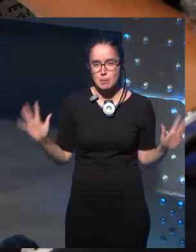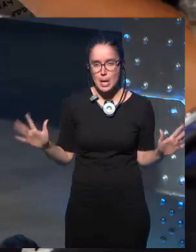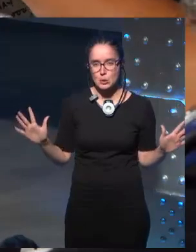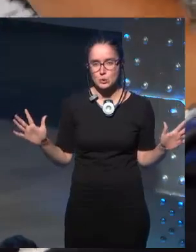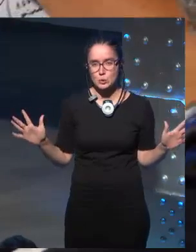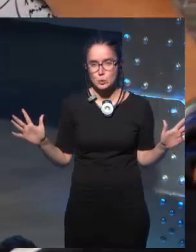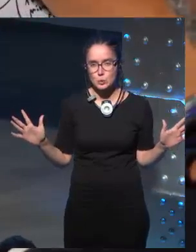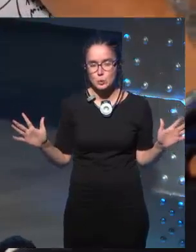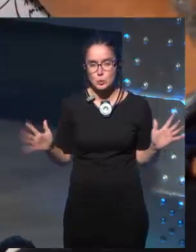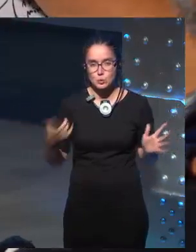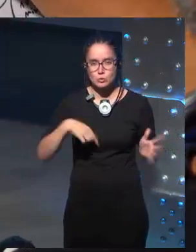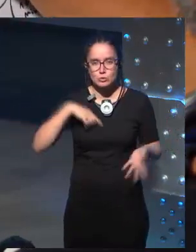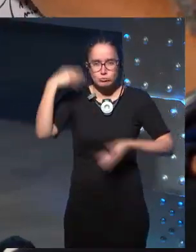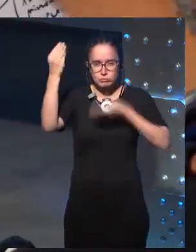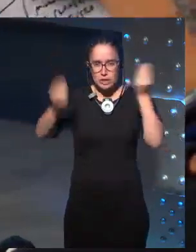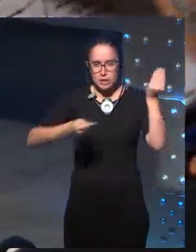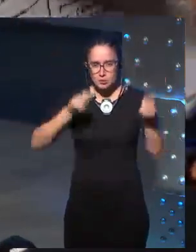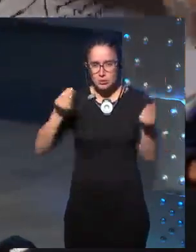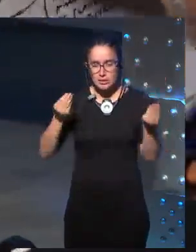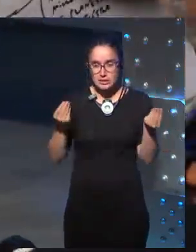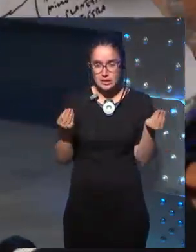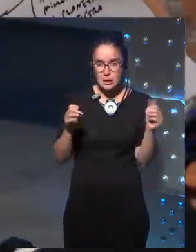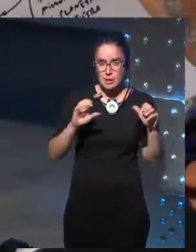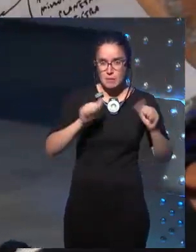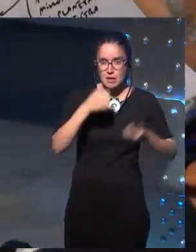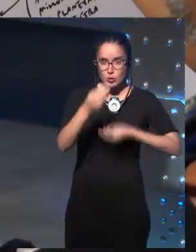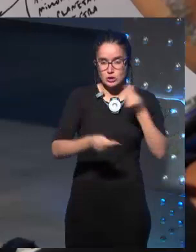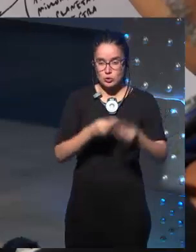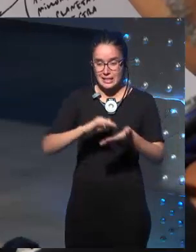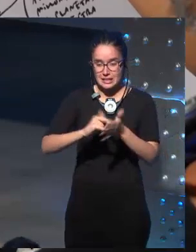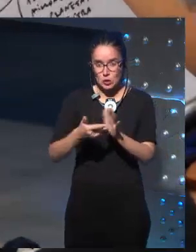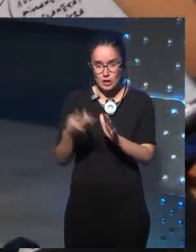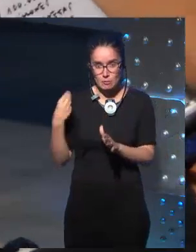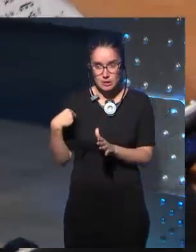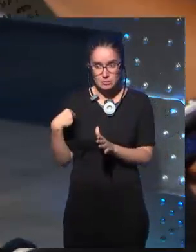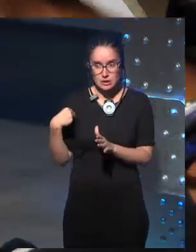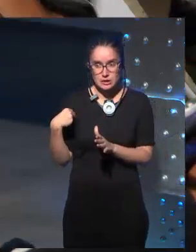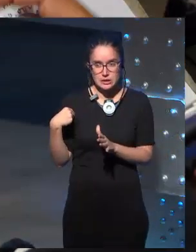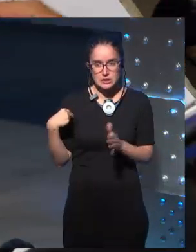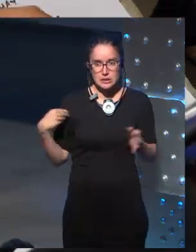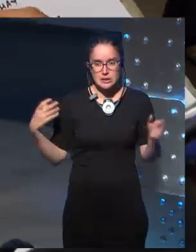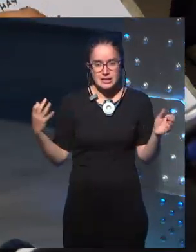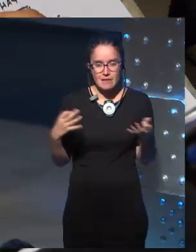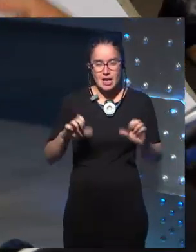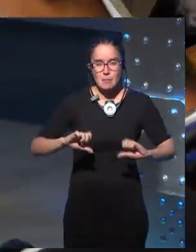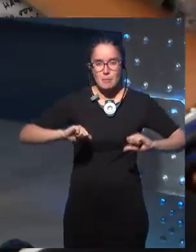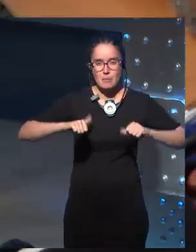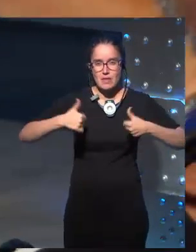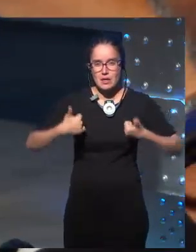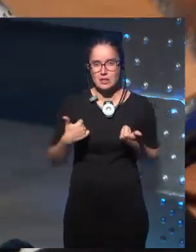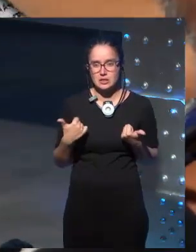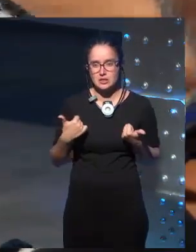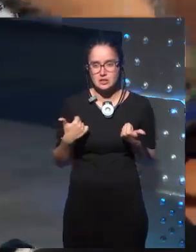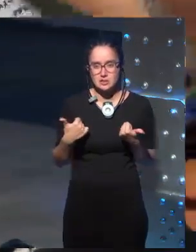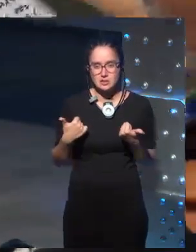that since we're starting to get that technology, we should begin to have very nice